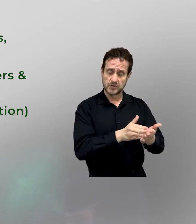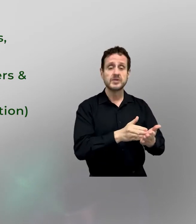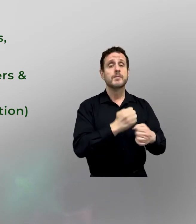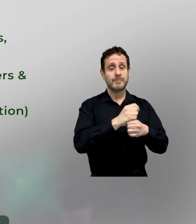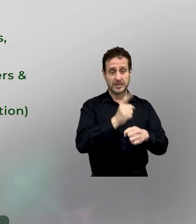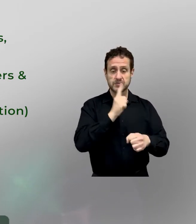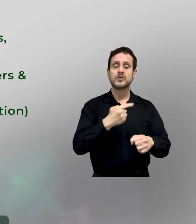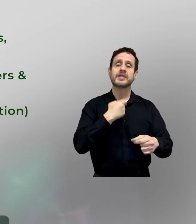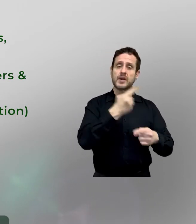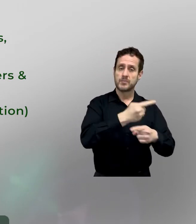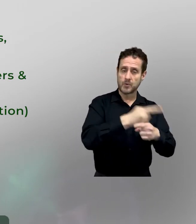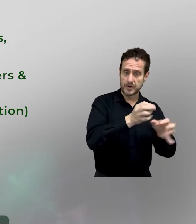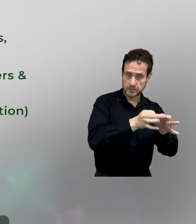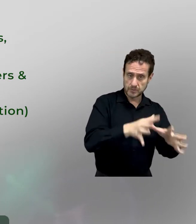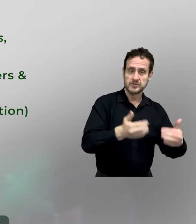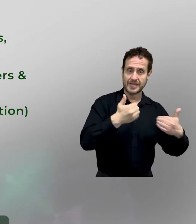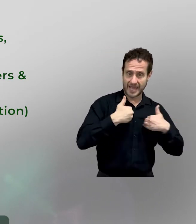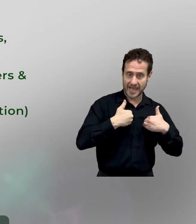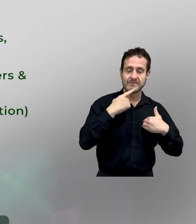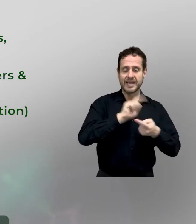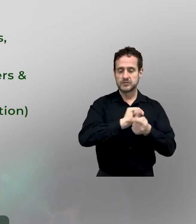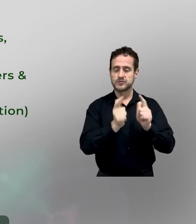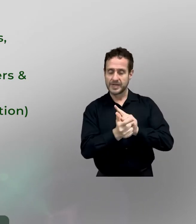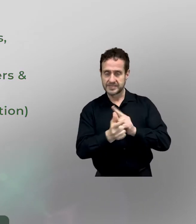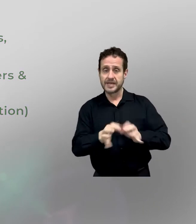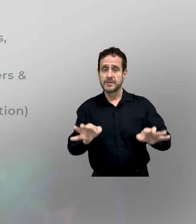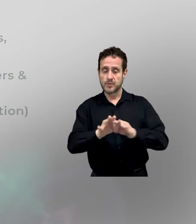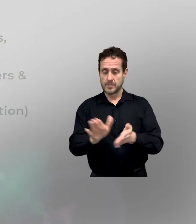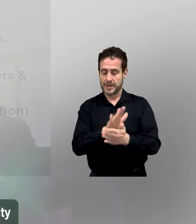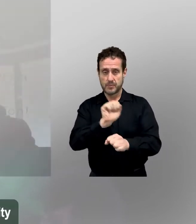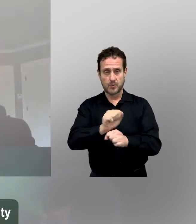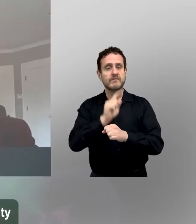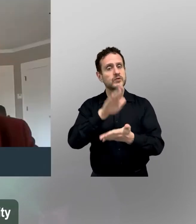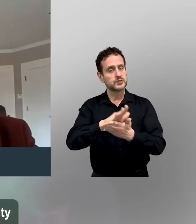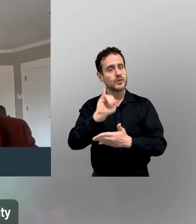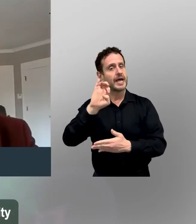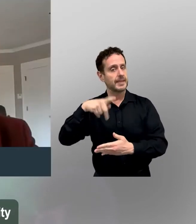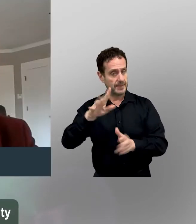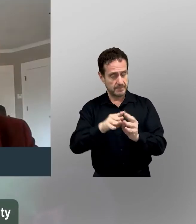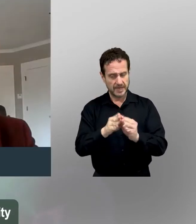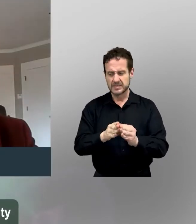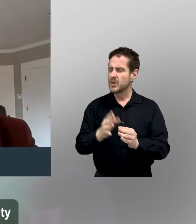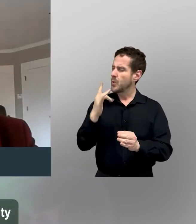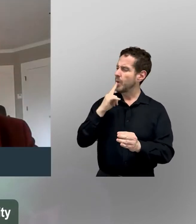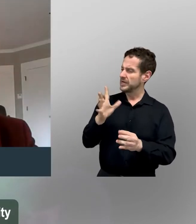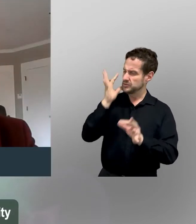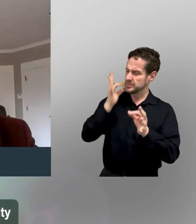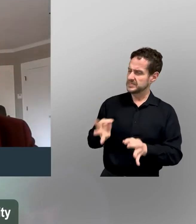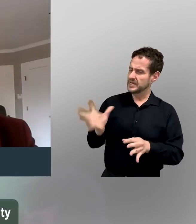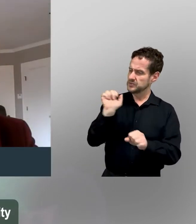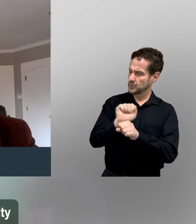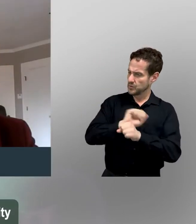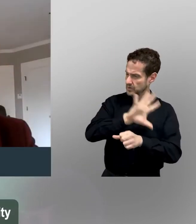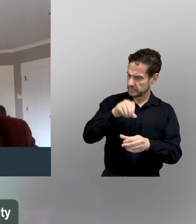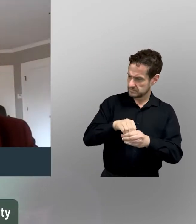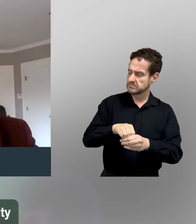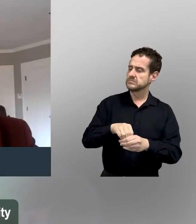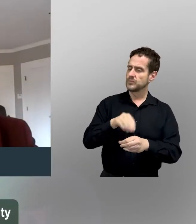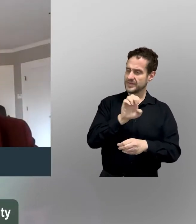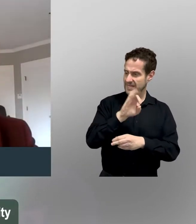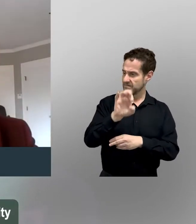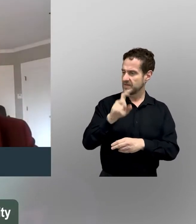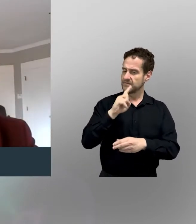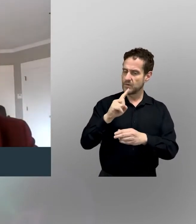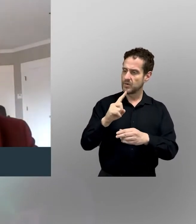interpreter and translated key documents at school meetings. Donna, what drew you to work with Equip for Equality on advancing